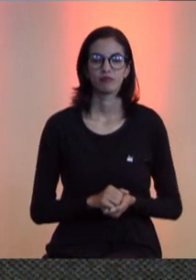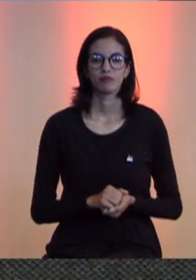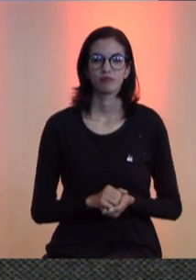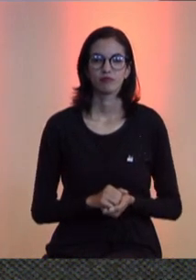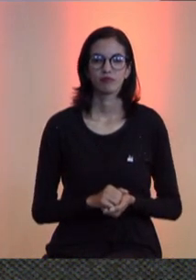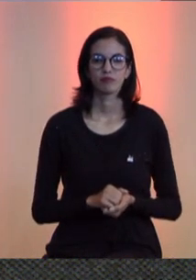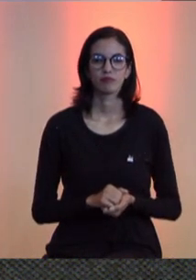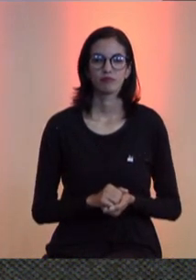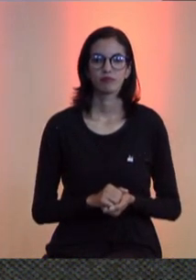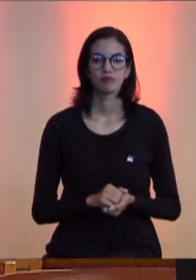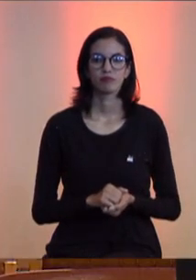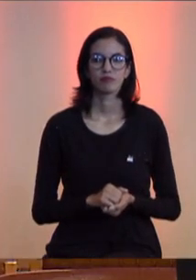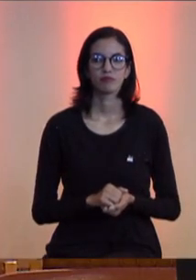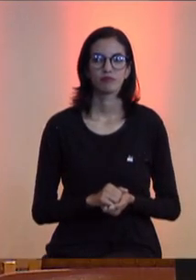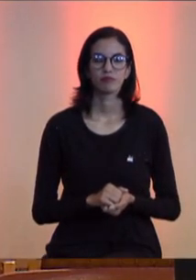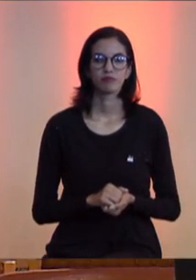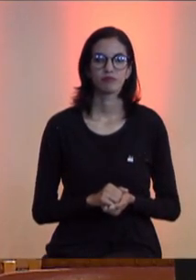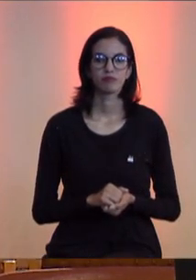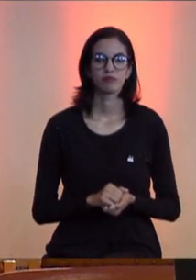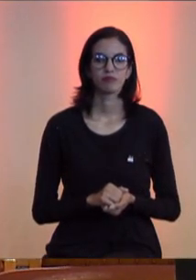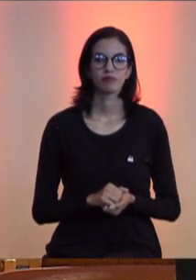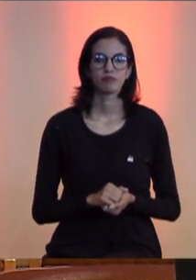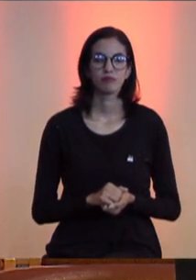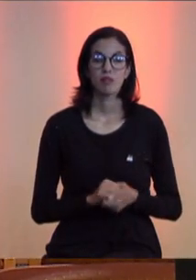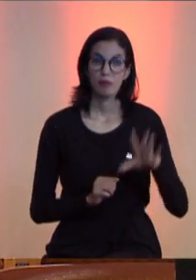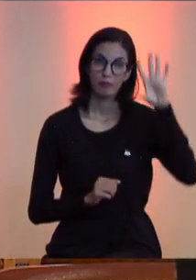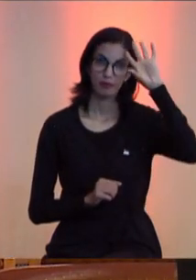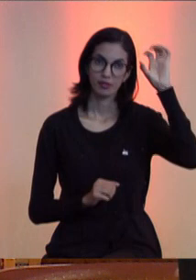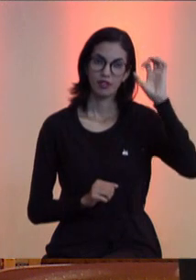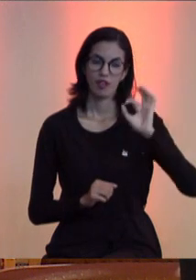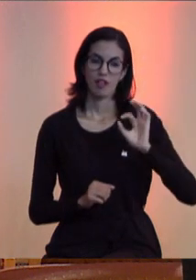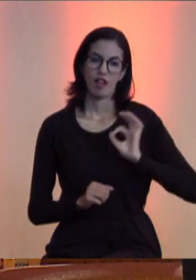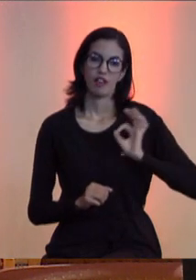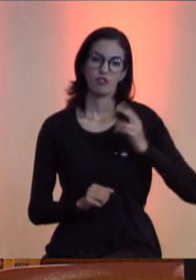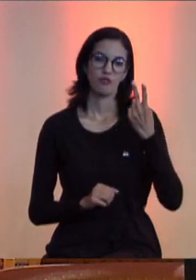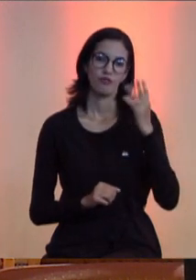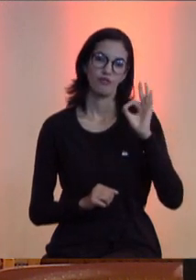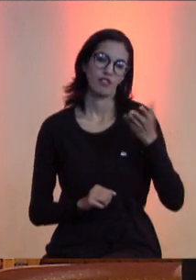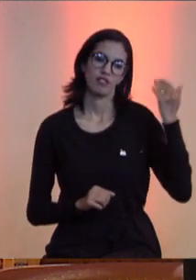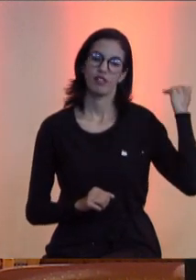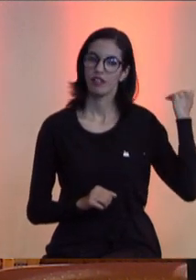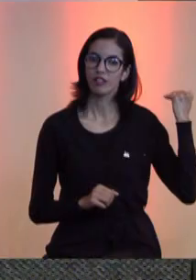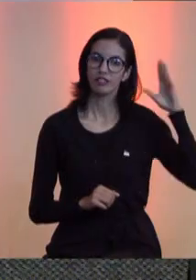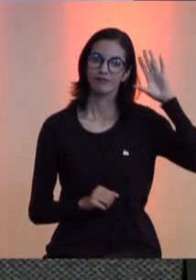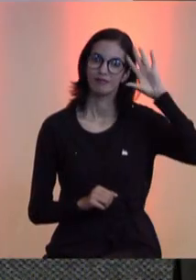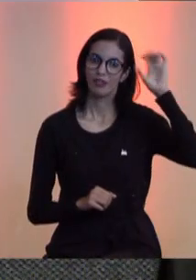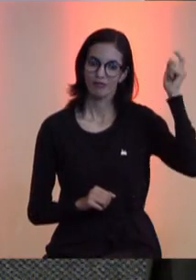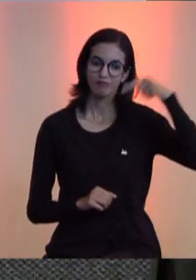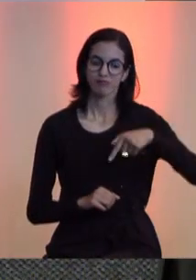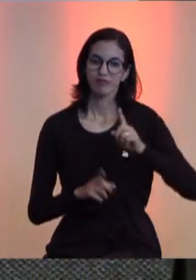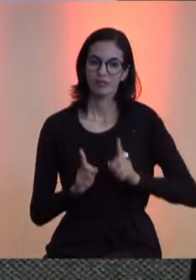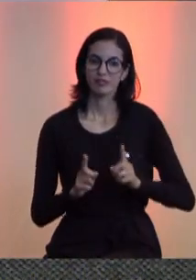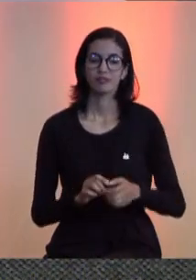years ago. Se me recordó de que estuve aquí hace unos 20 años. So really, most of you, you are not even